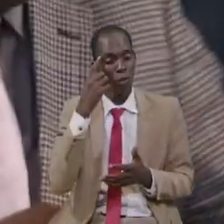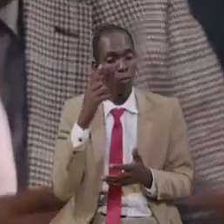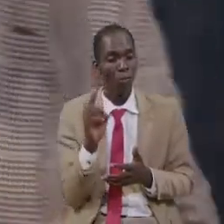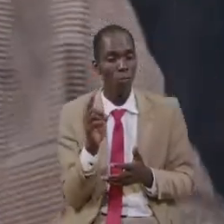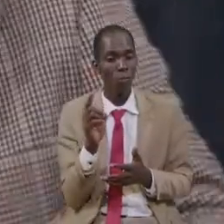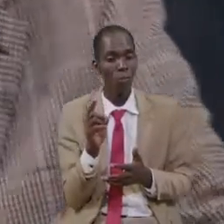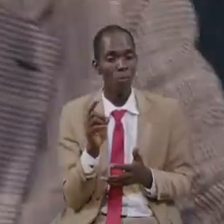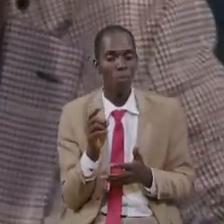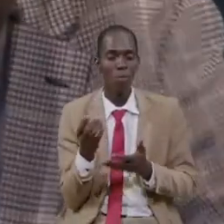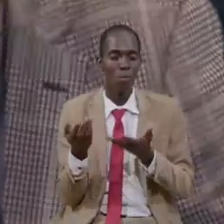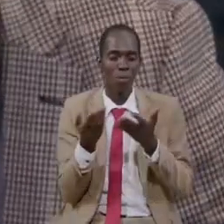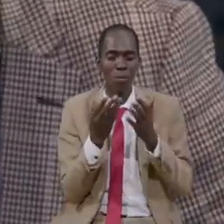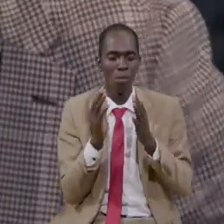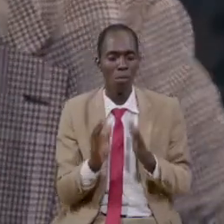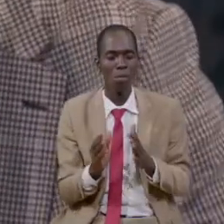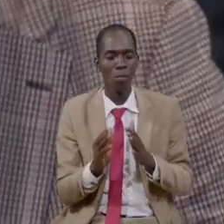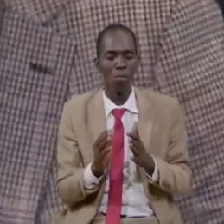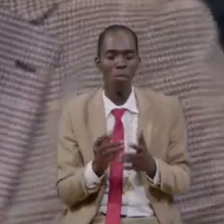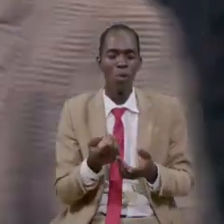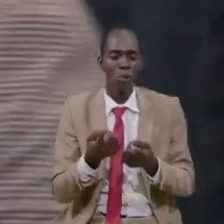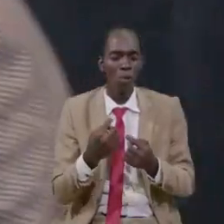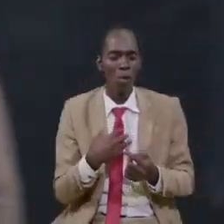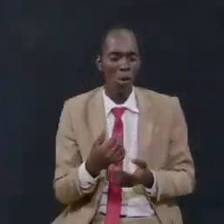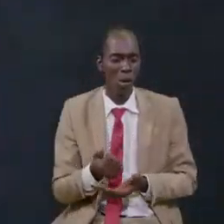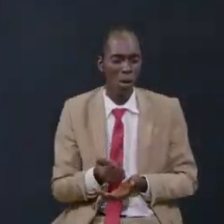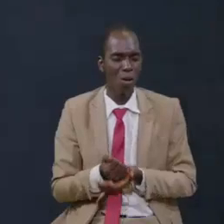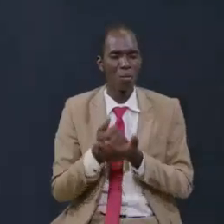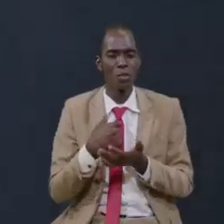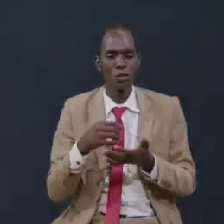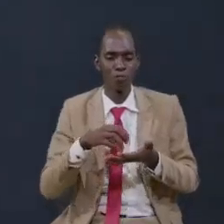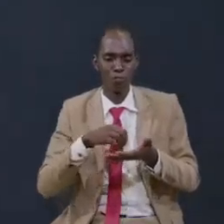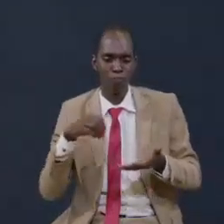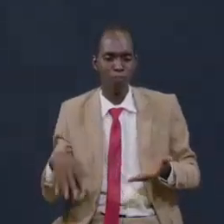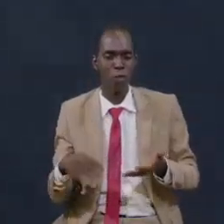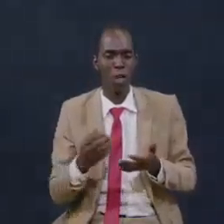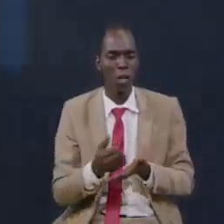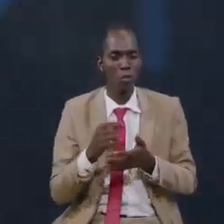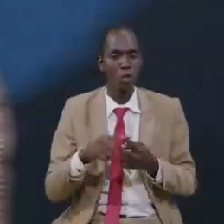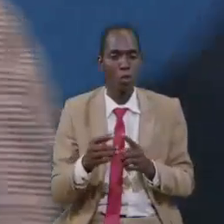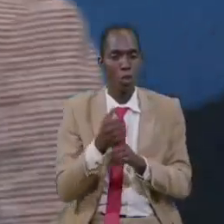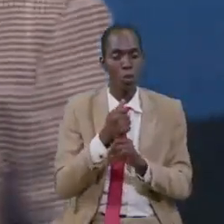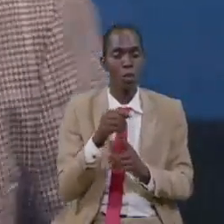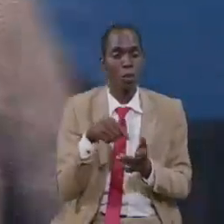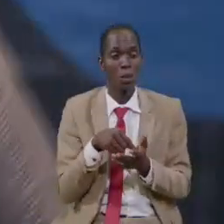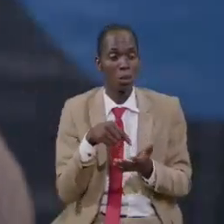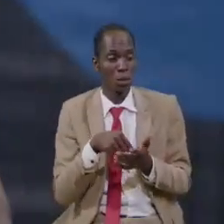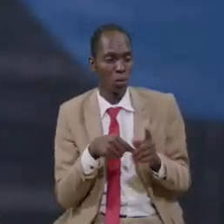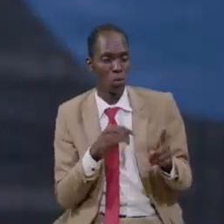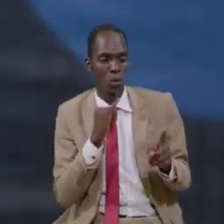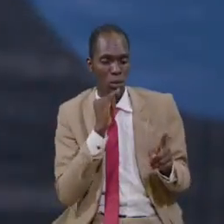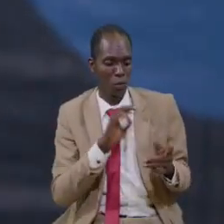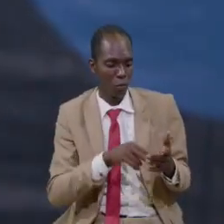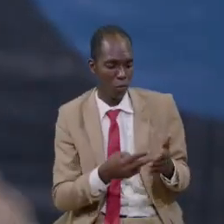servants. Come and help me pull this. Come and help me hold this. This one is on the ground now. Come and help